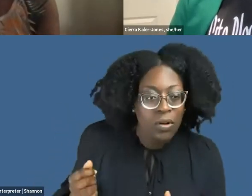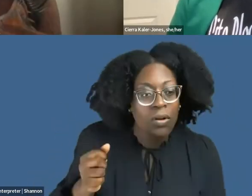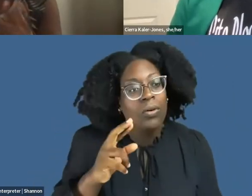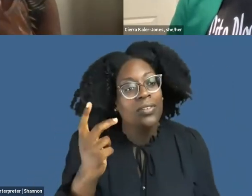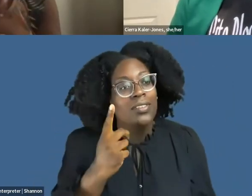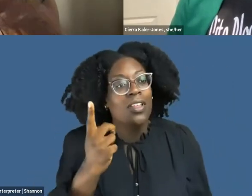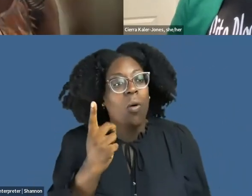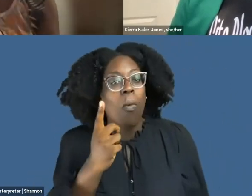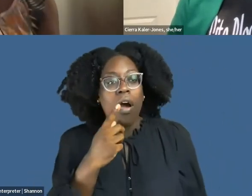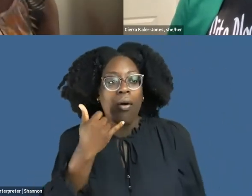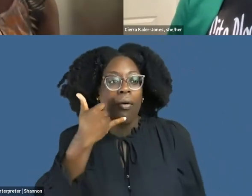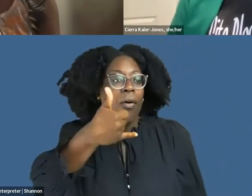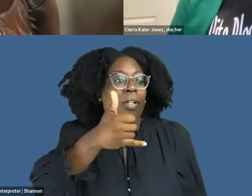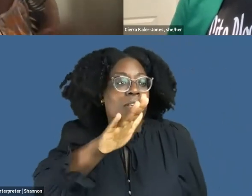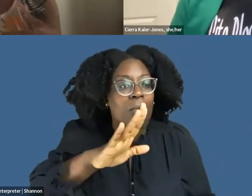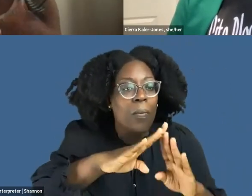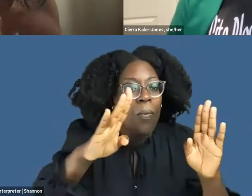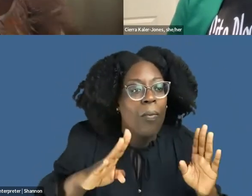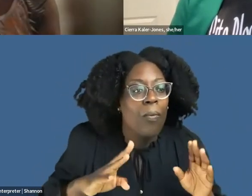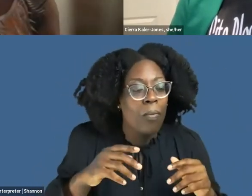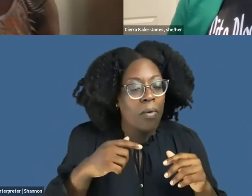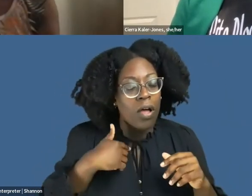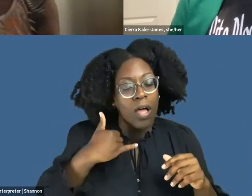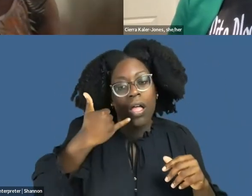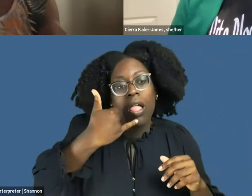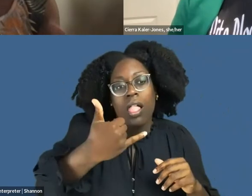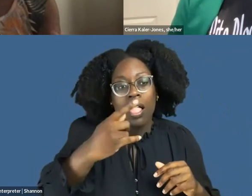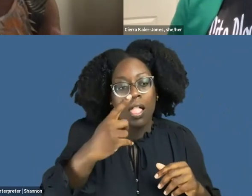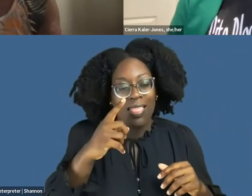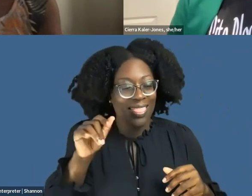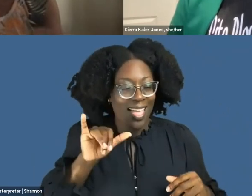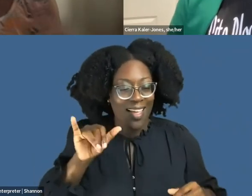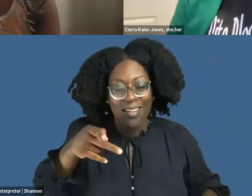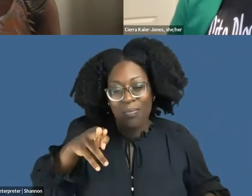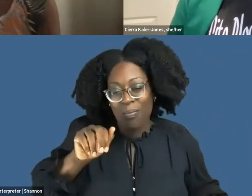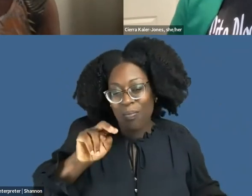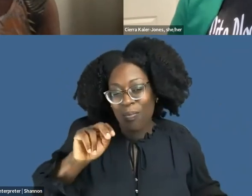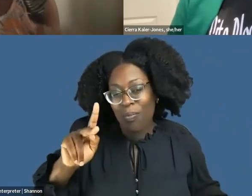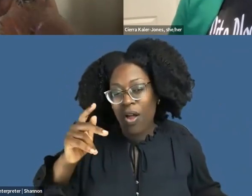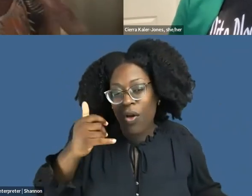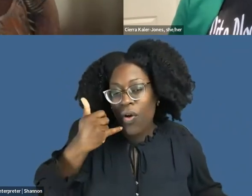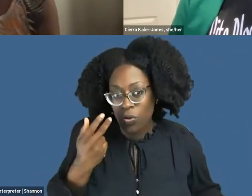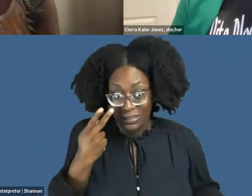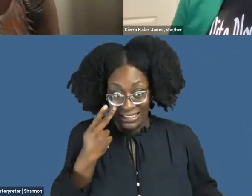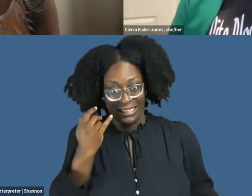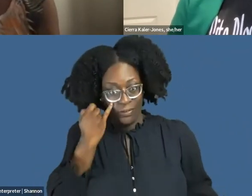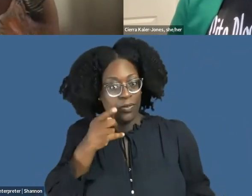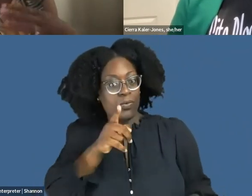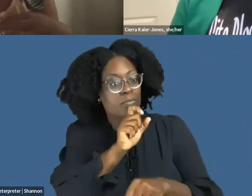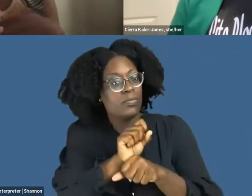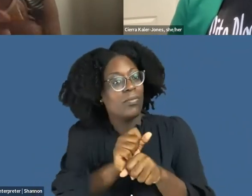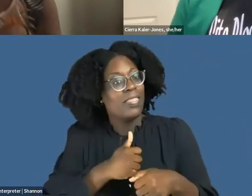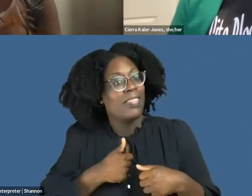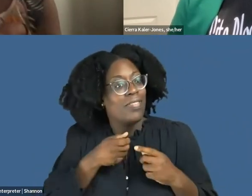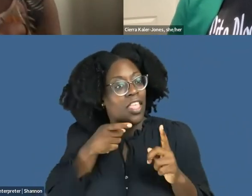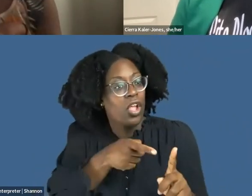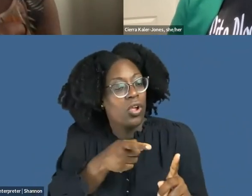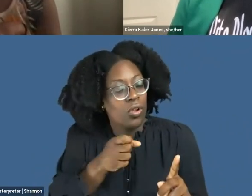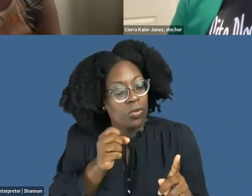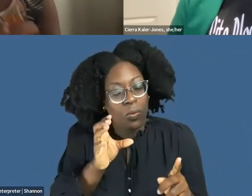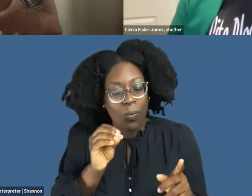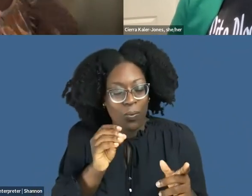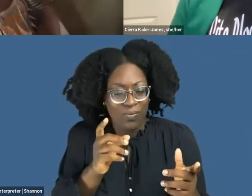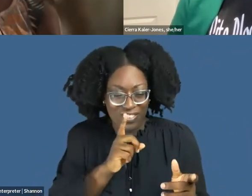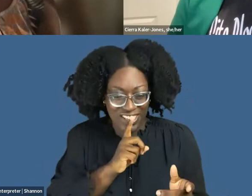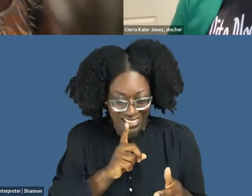live there, right? They're very clear about what the federal government is doing and the FBI agents, they know all the tricks. So at some